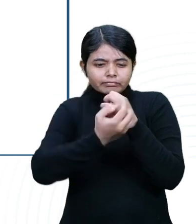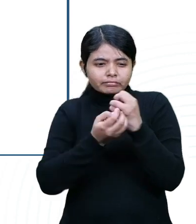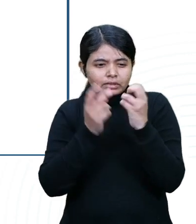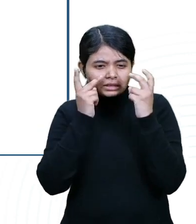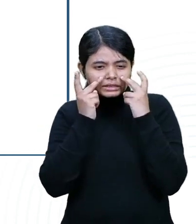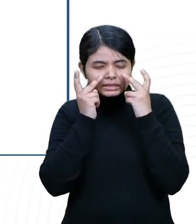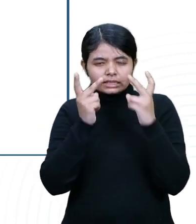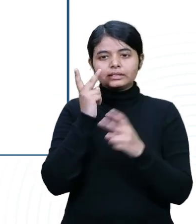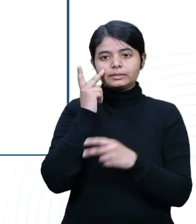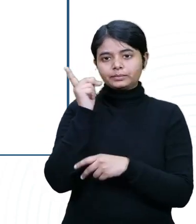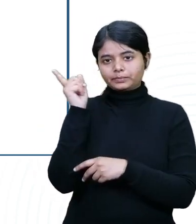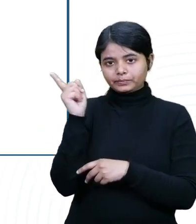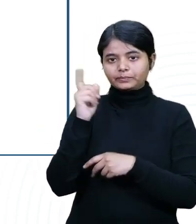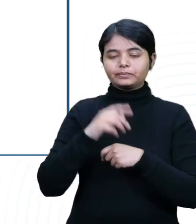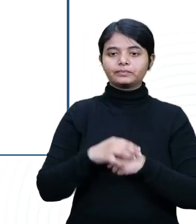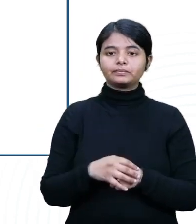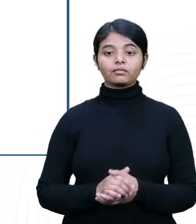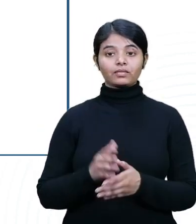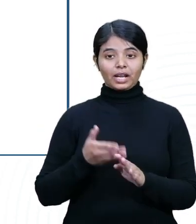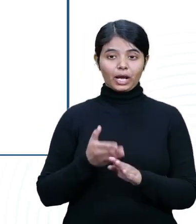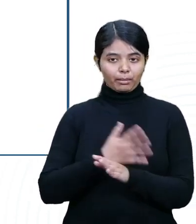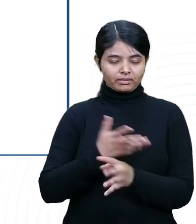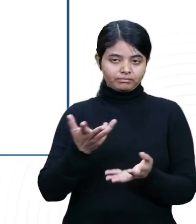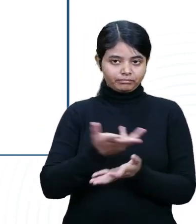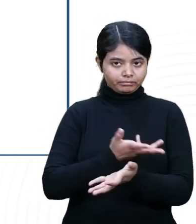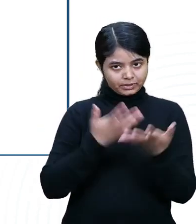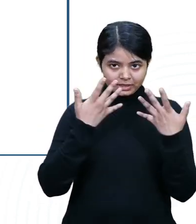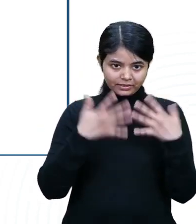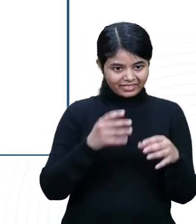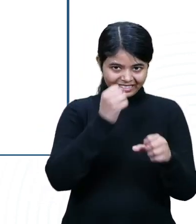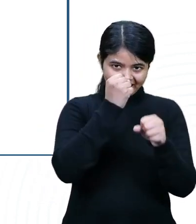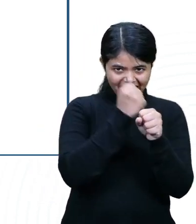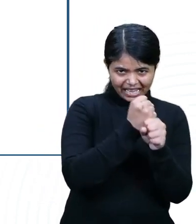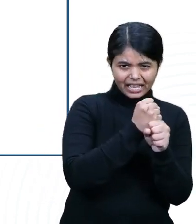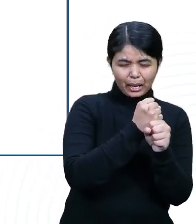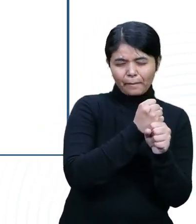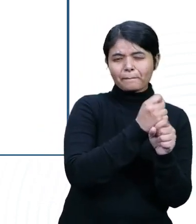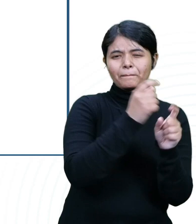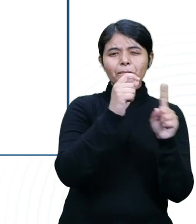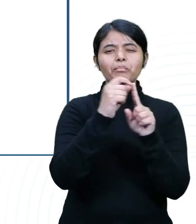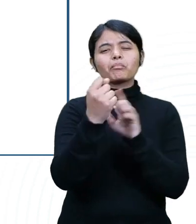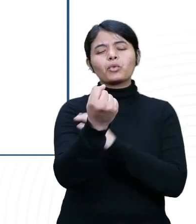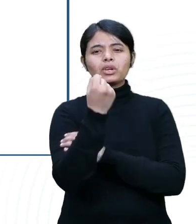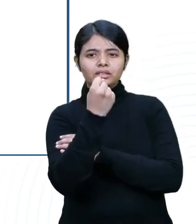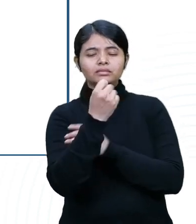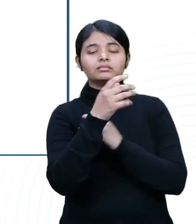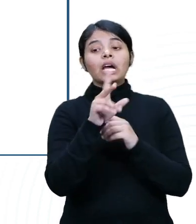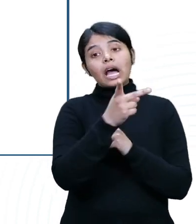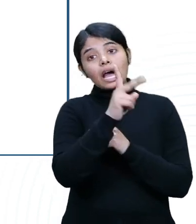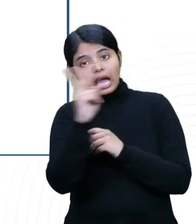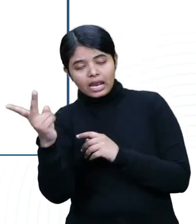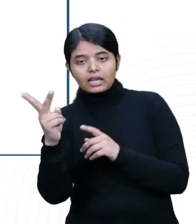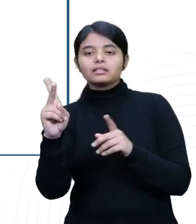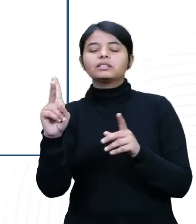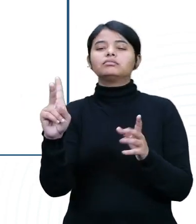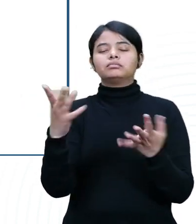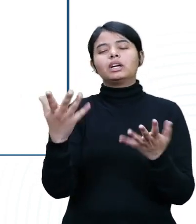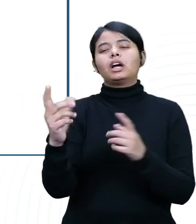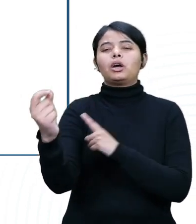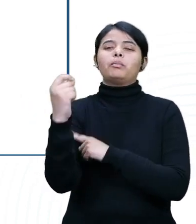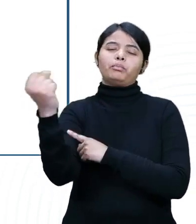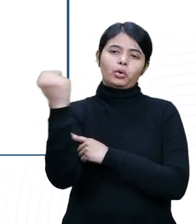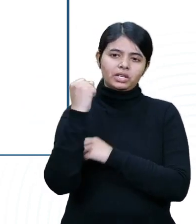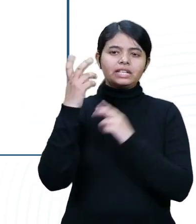strategy. Next would be to analyze the GPI glycans of procyclin, and where we employ